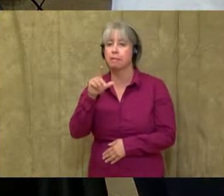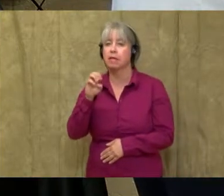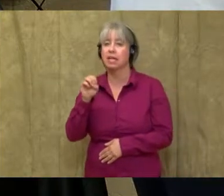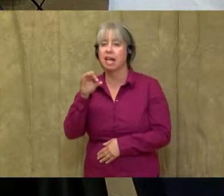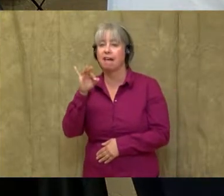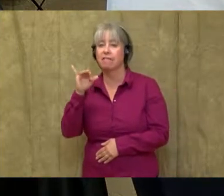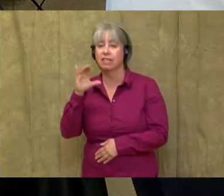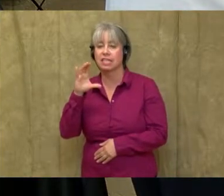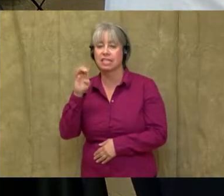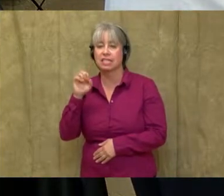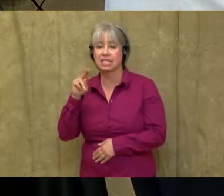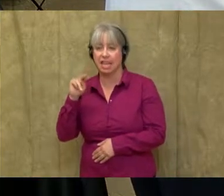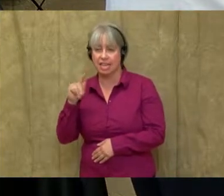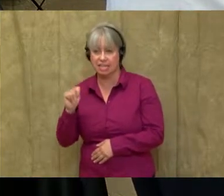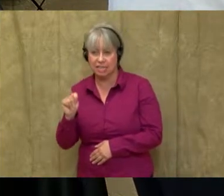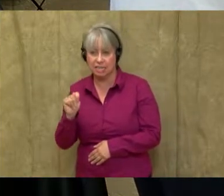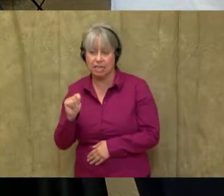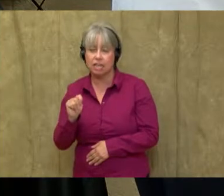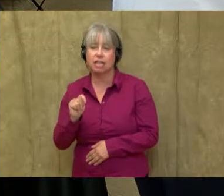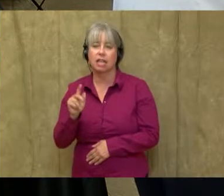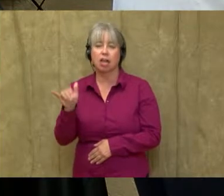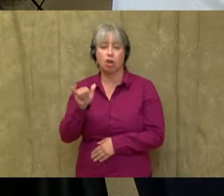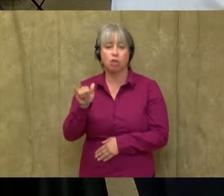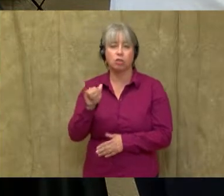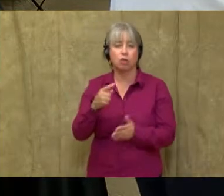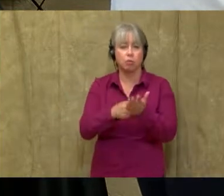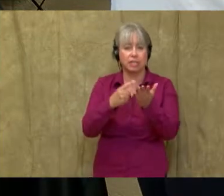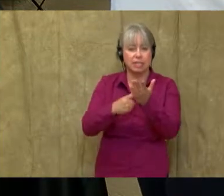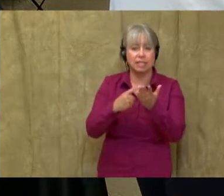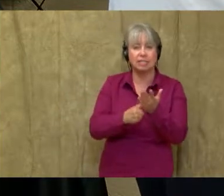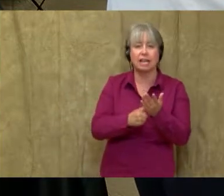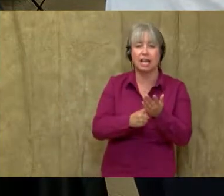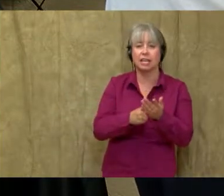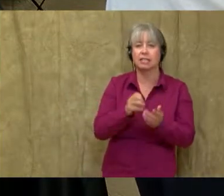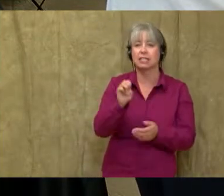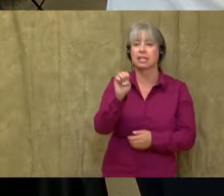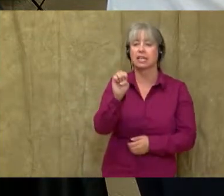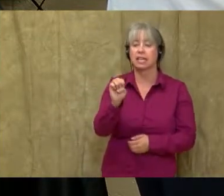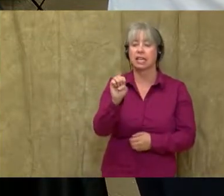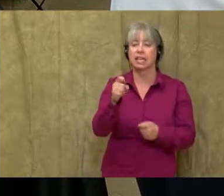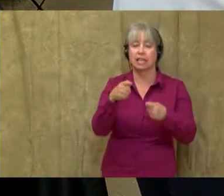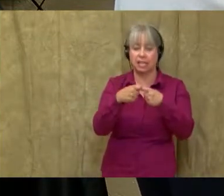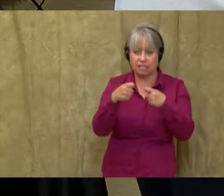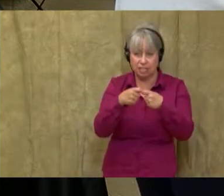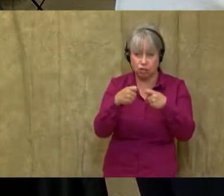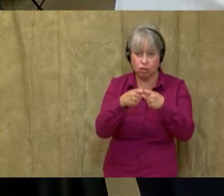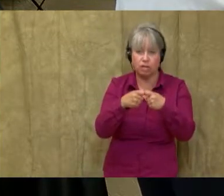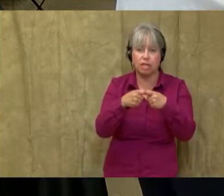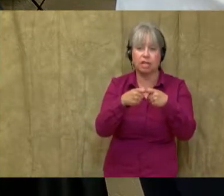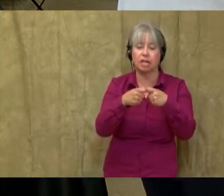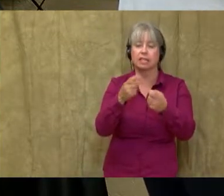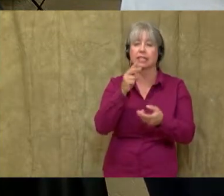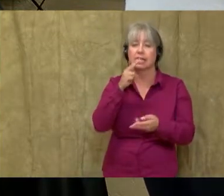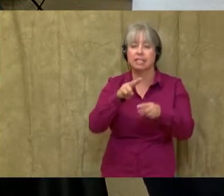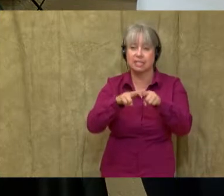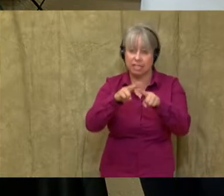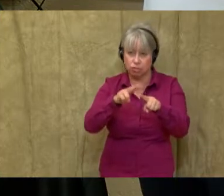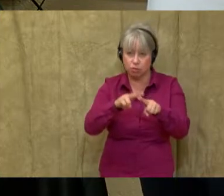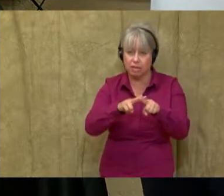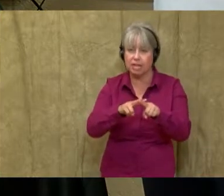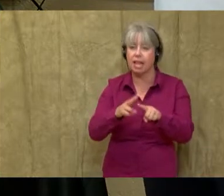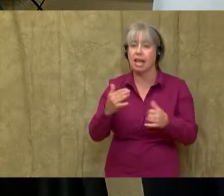texts on e-cigs, whether they should be banned or regulated. And so that was that informational text. Okay, so today